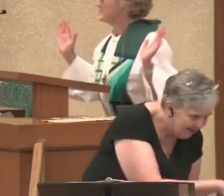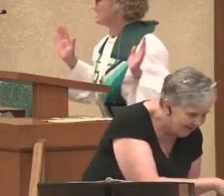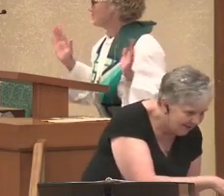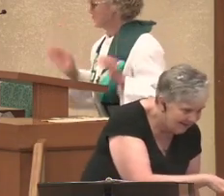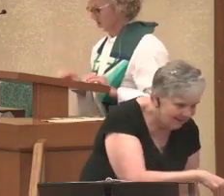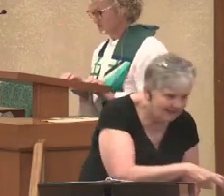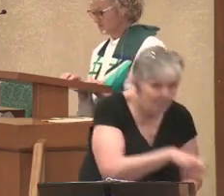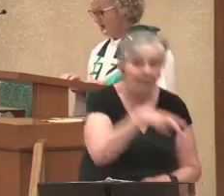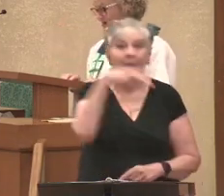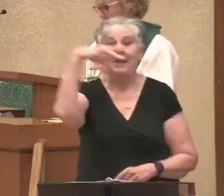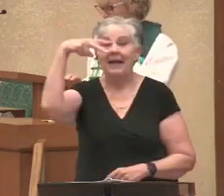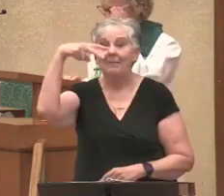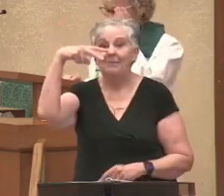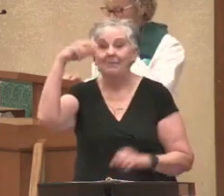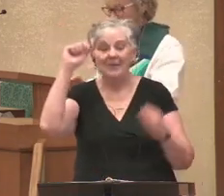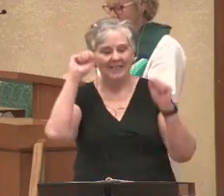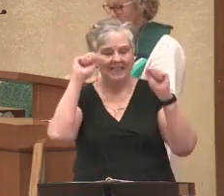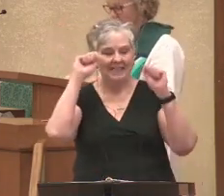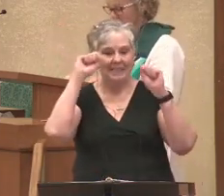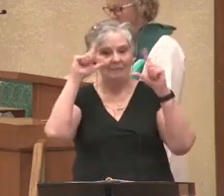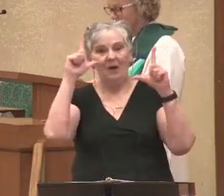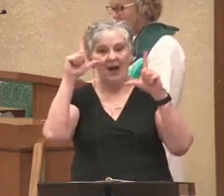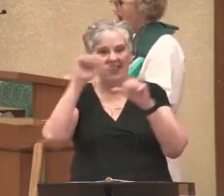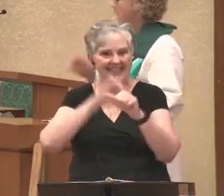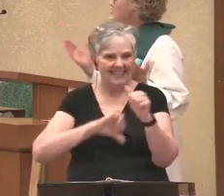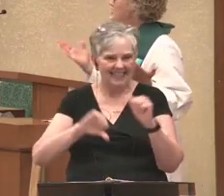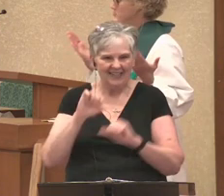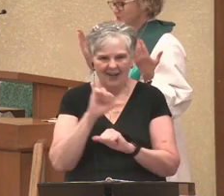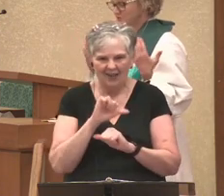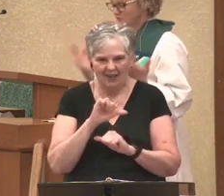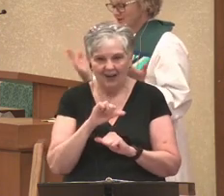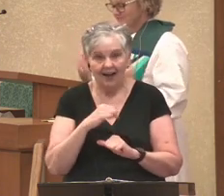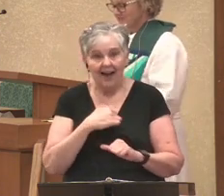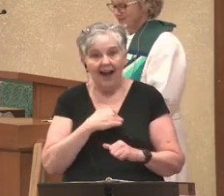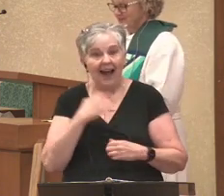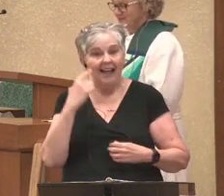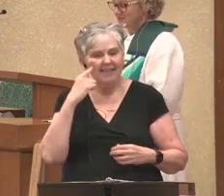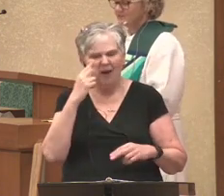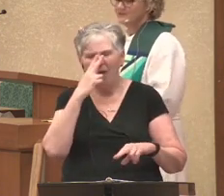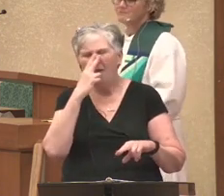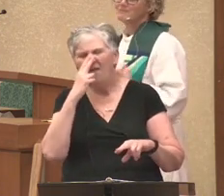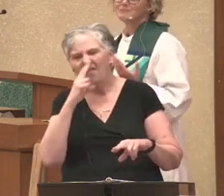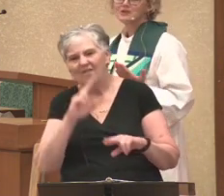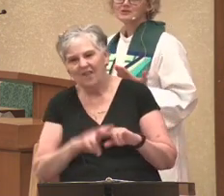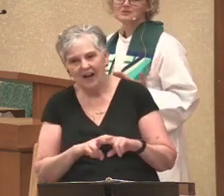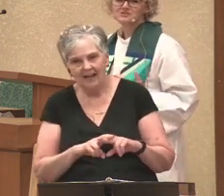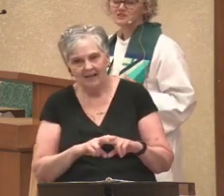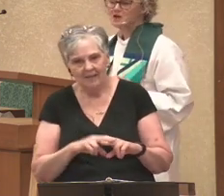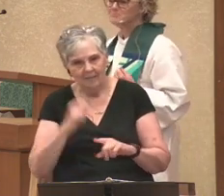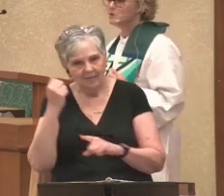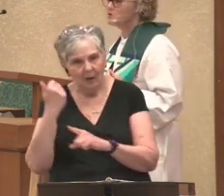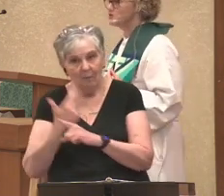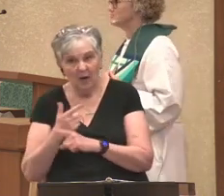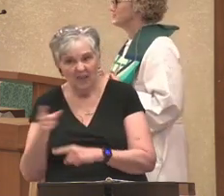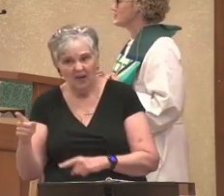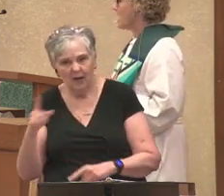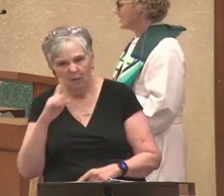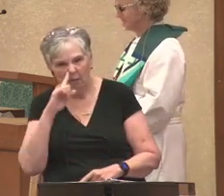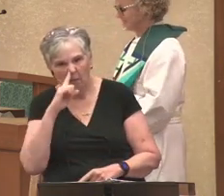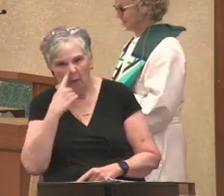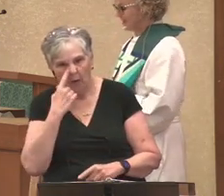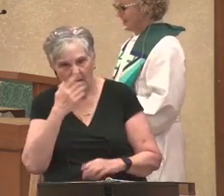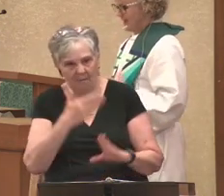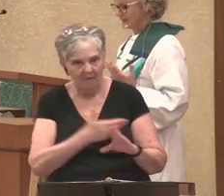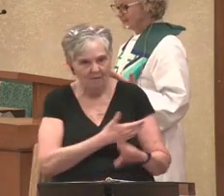and popping up and surprising each other. I thought it was great fun. But my brother must have gotten bored before